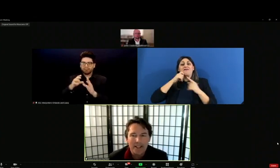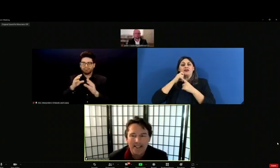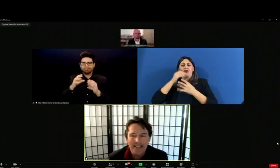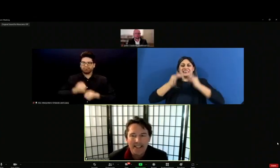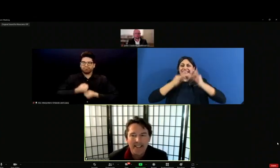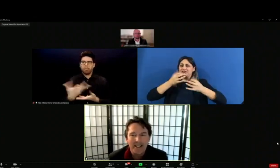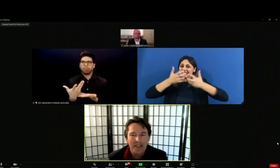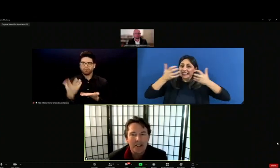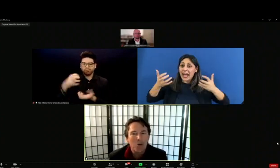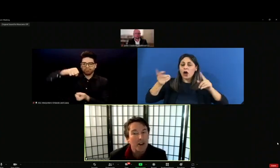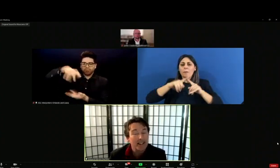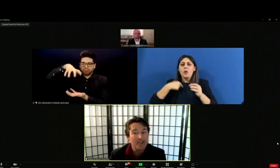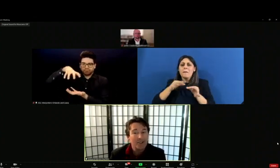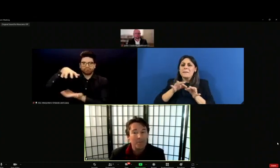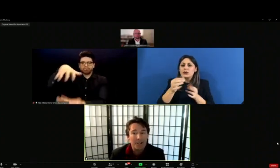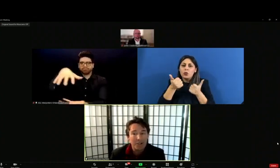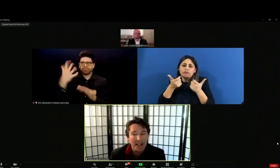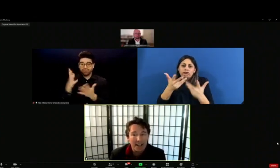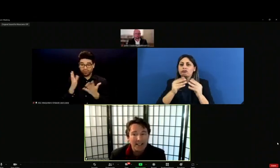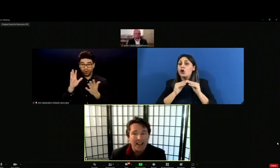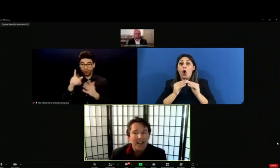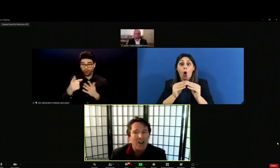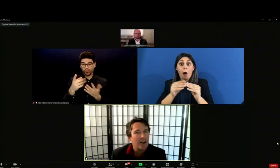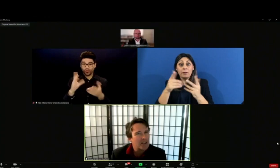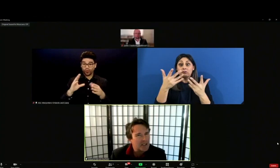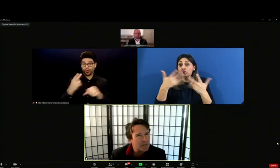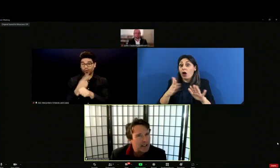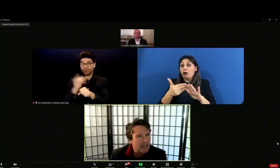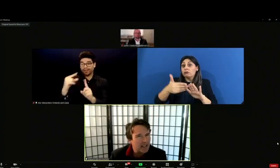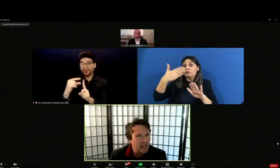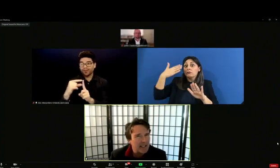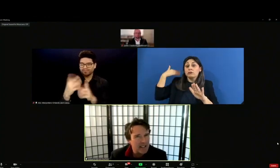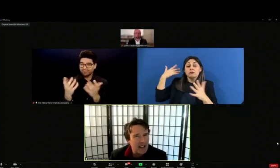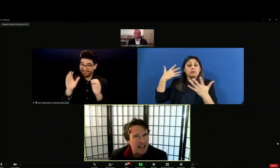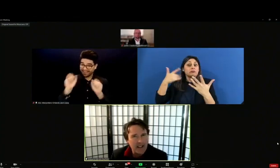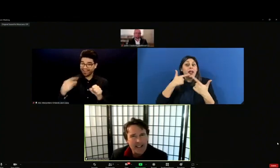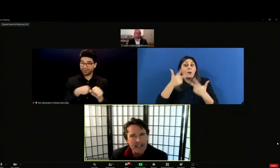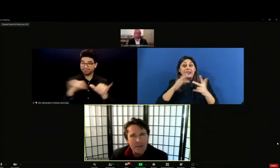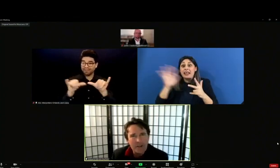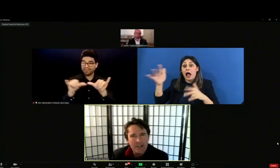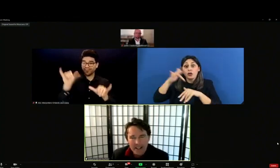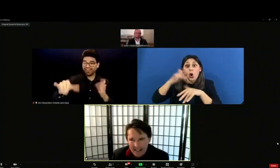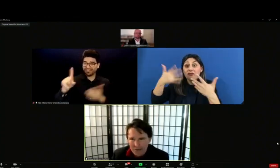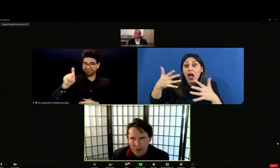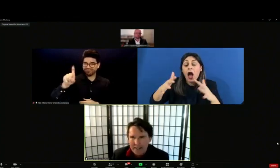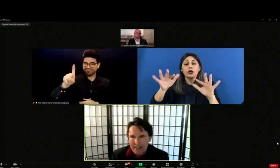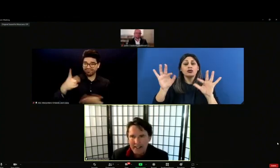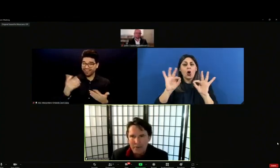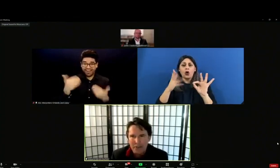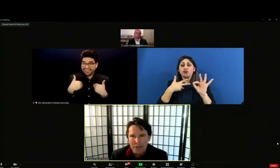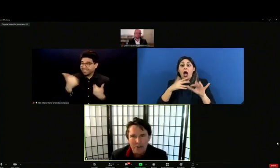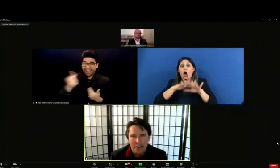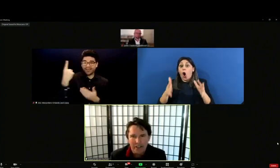by efficiency, and can we quantitatively measure that? And are such or has anyone ever done this for any